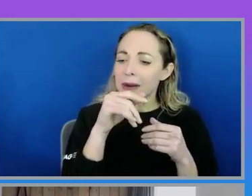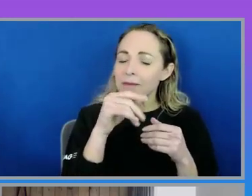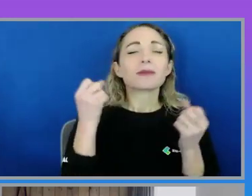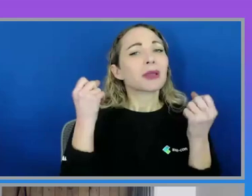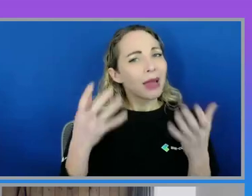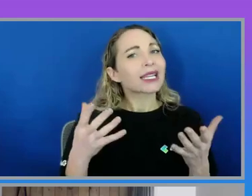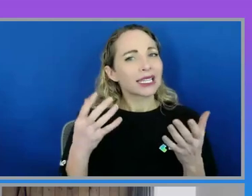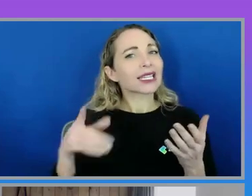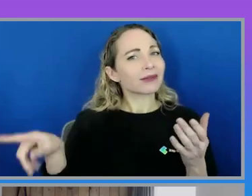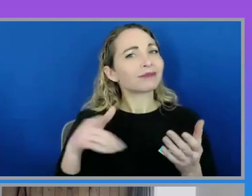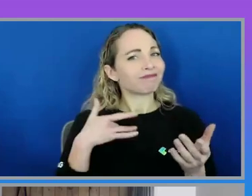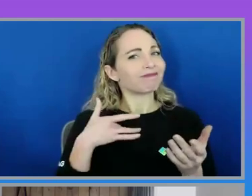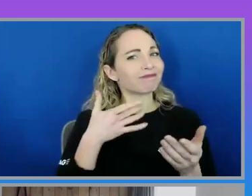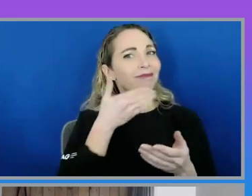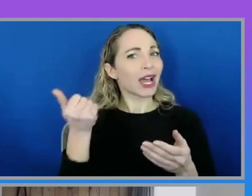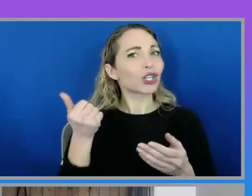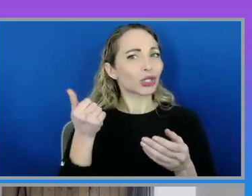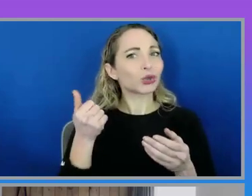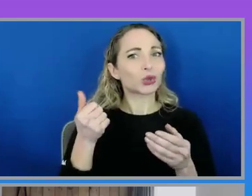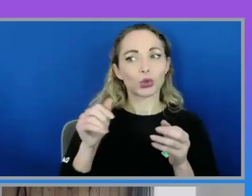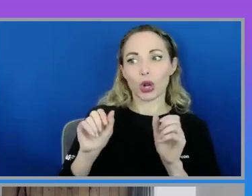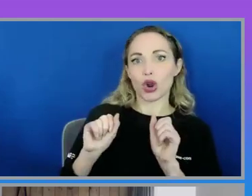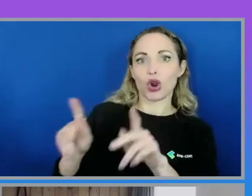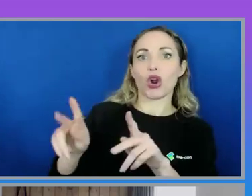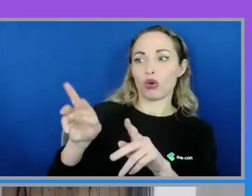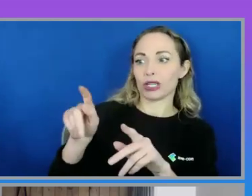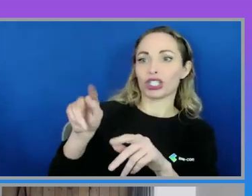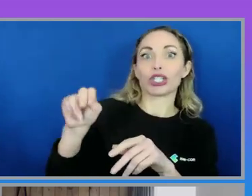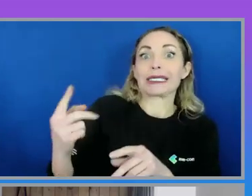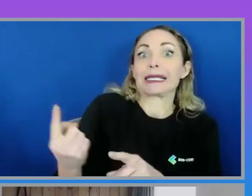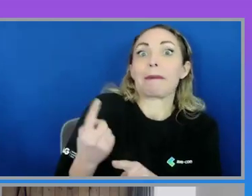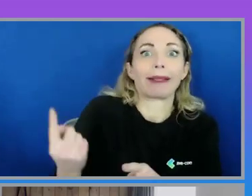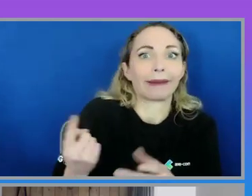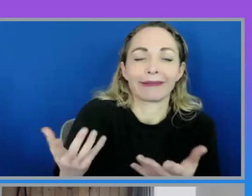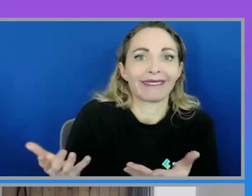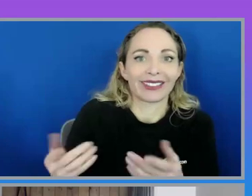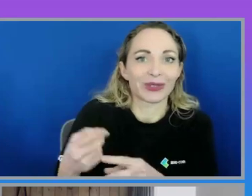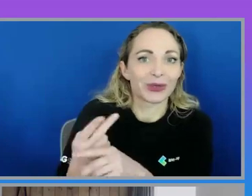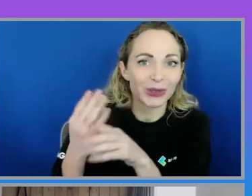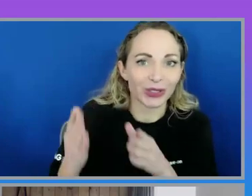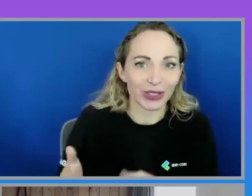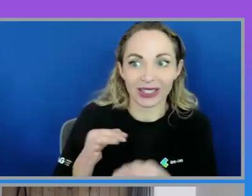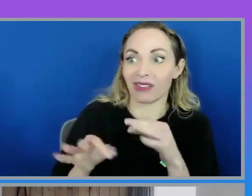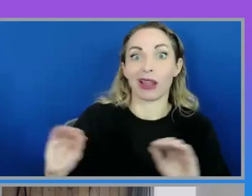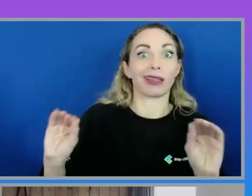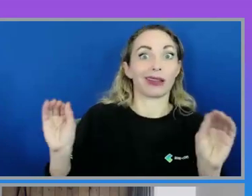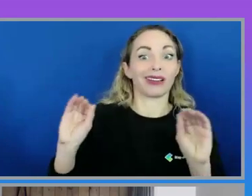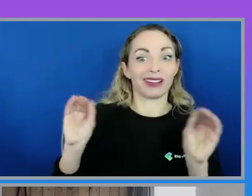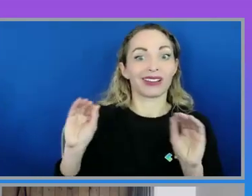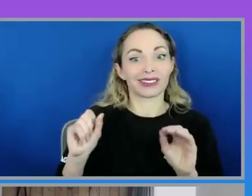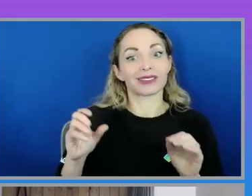many feel it's better to return something to the user rather than nothing. So, there be